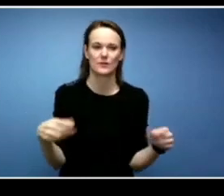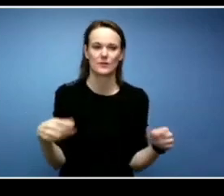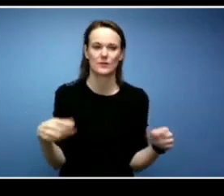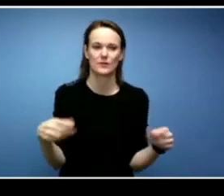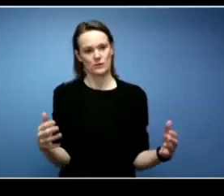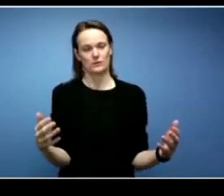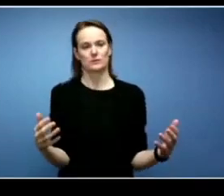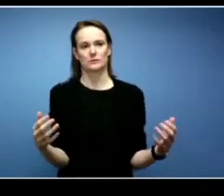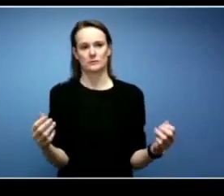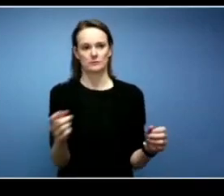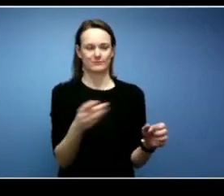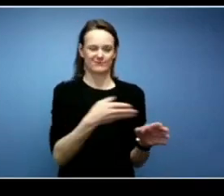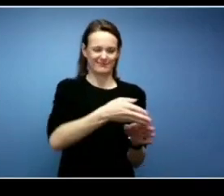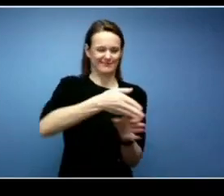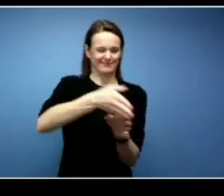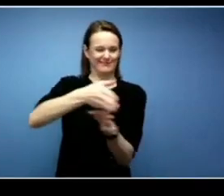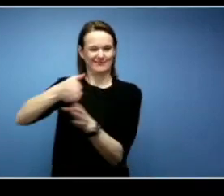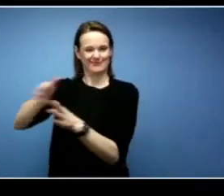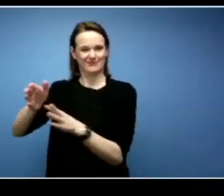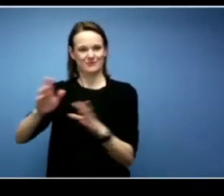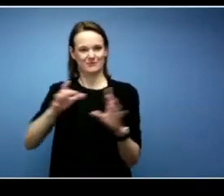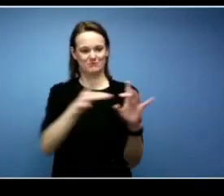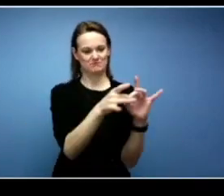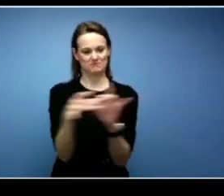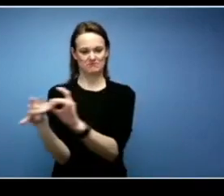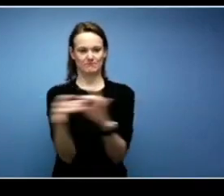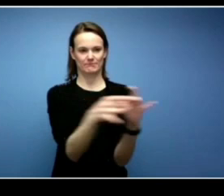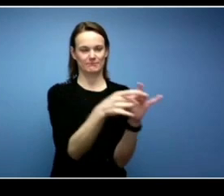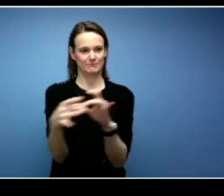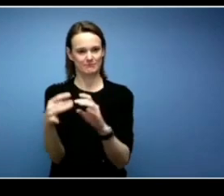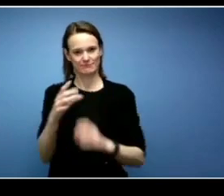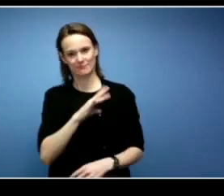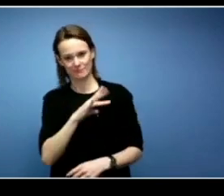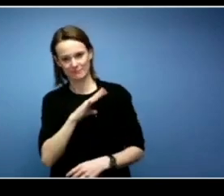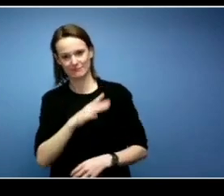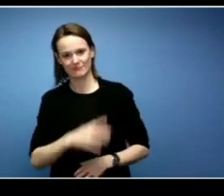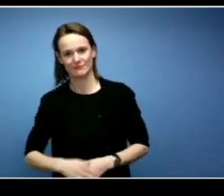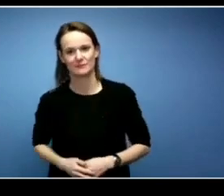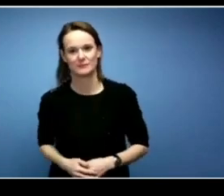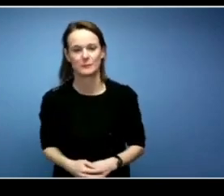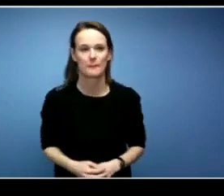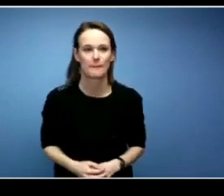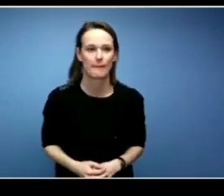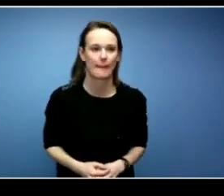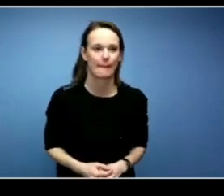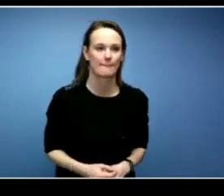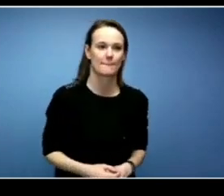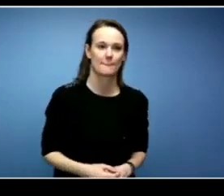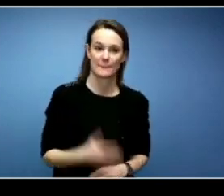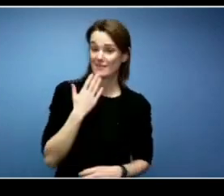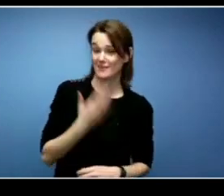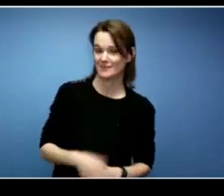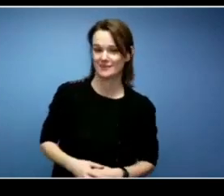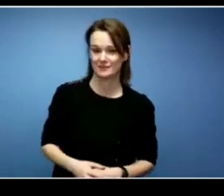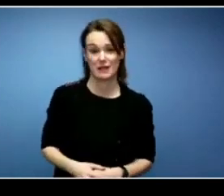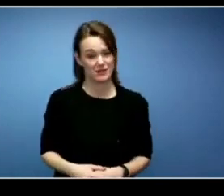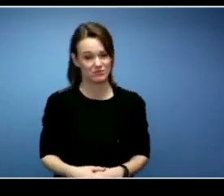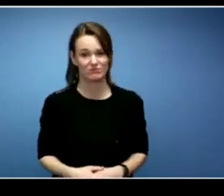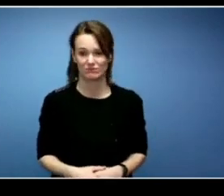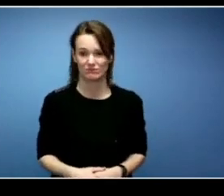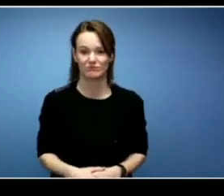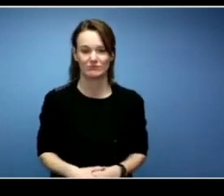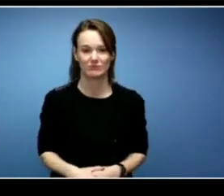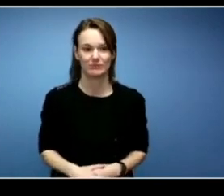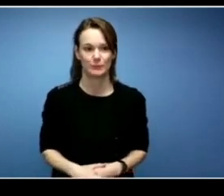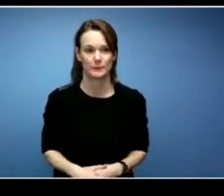much to offer in different areas, but they're all kind of correlated to each other. So that's really cool. Thank you so much. Yeah, no